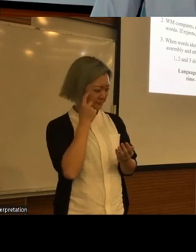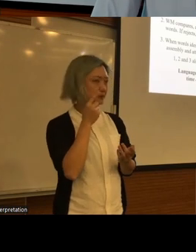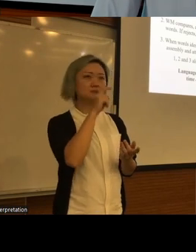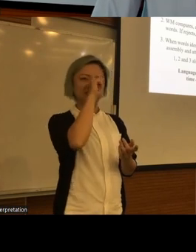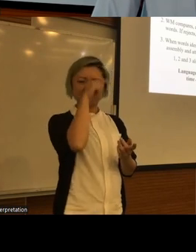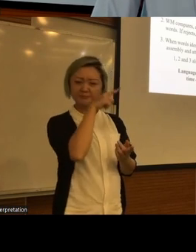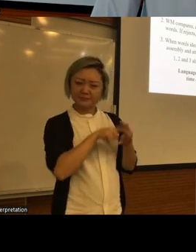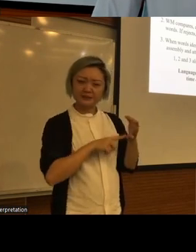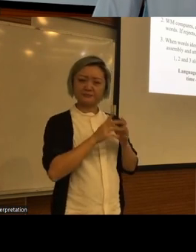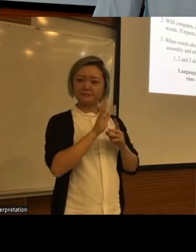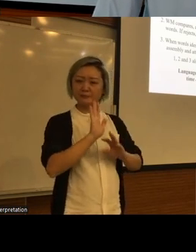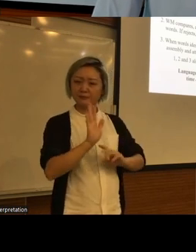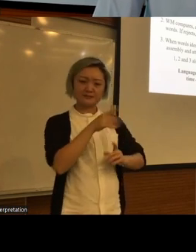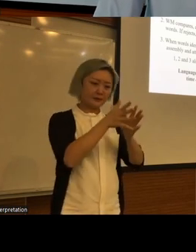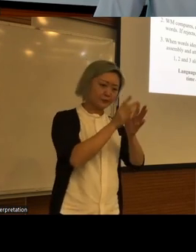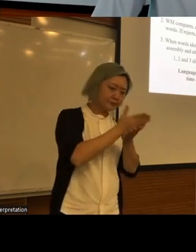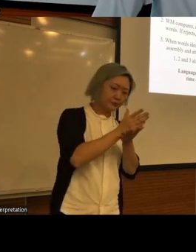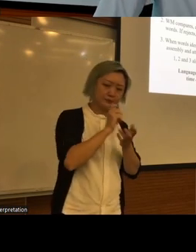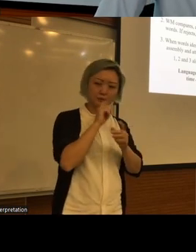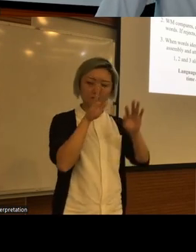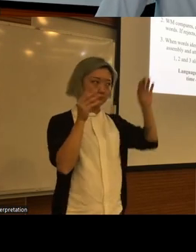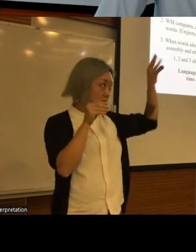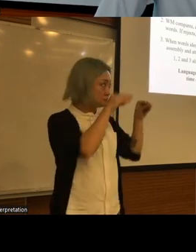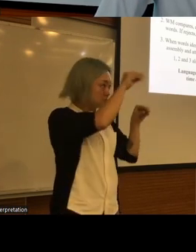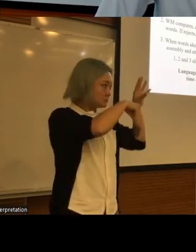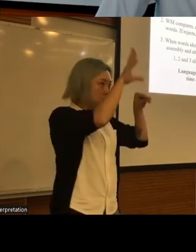they sign differently, so this means that it's this and this and that.